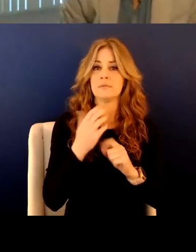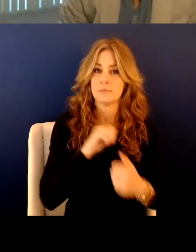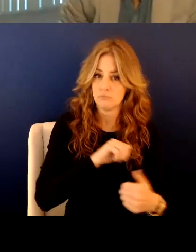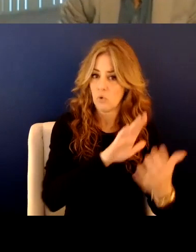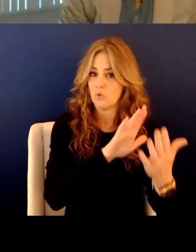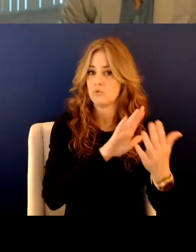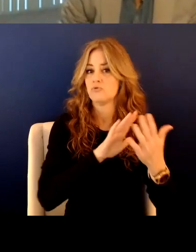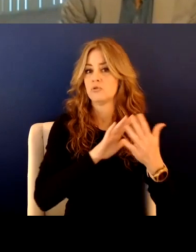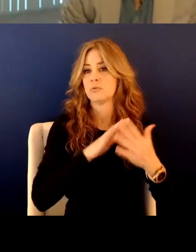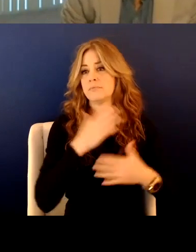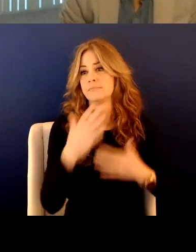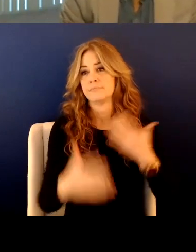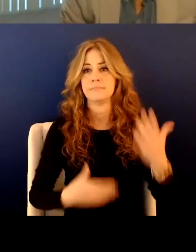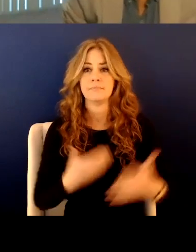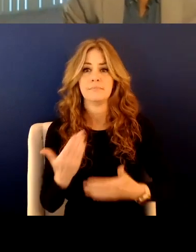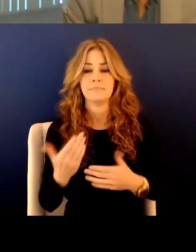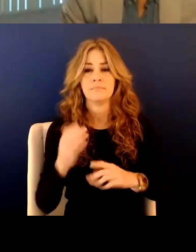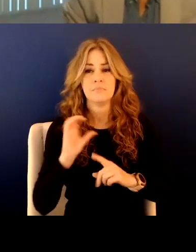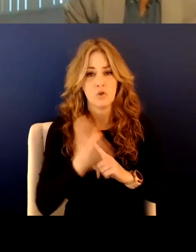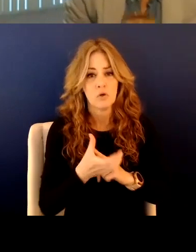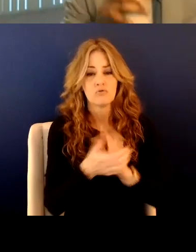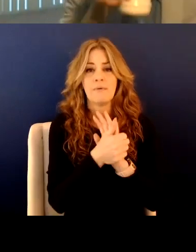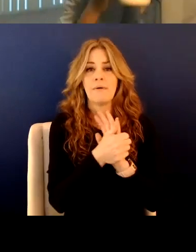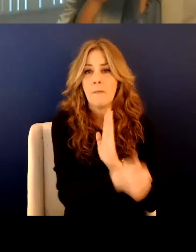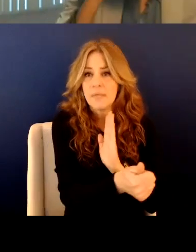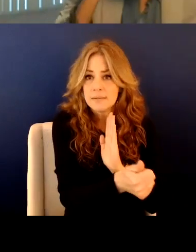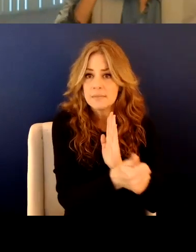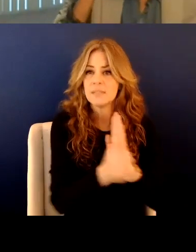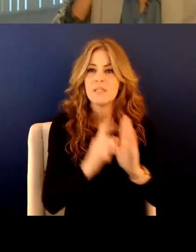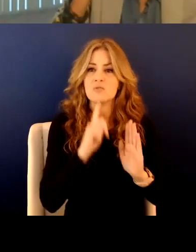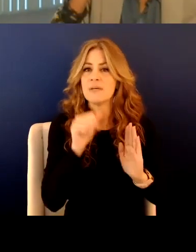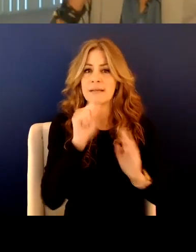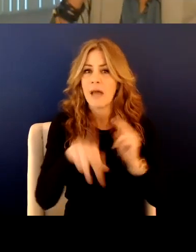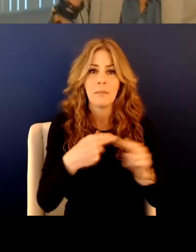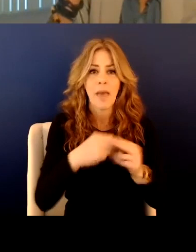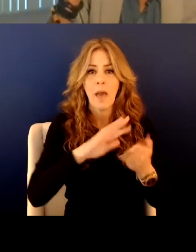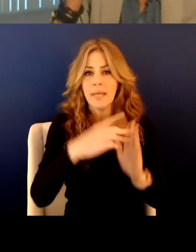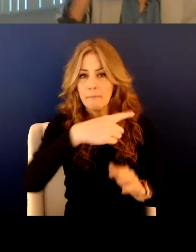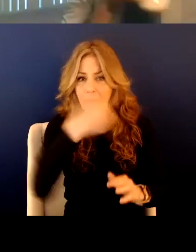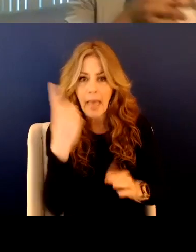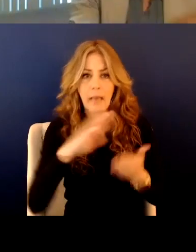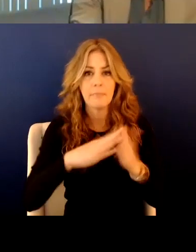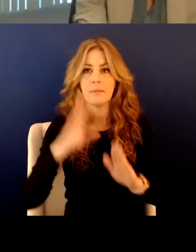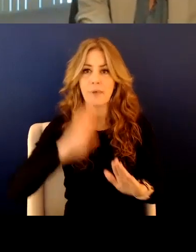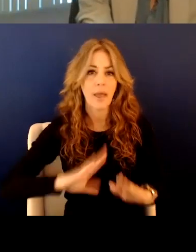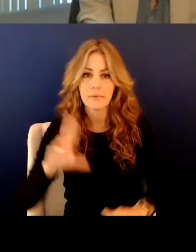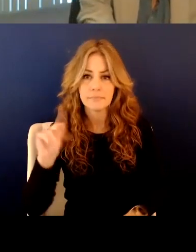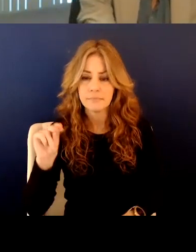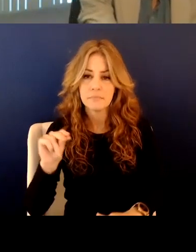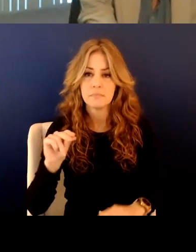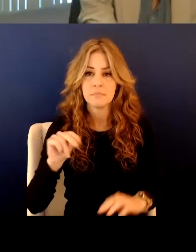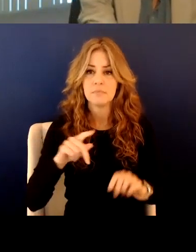perspective, cultural competency is really not about being Black or being brown. Although as